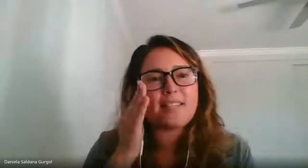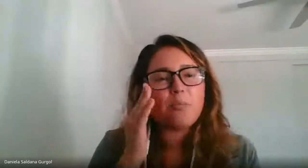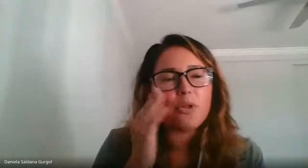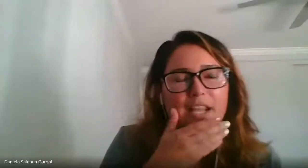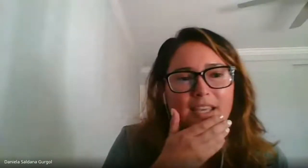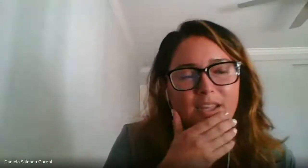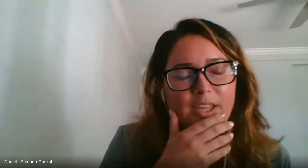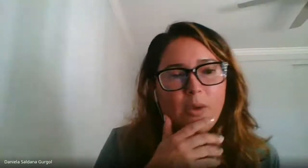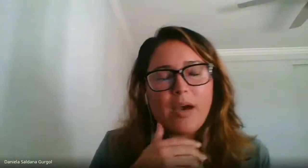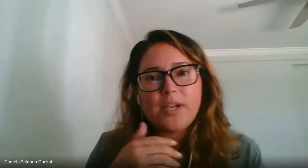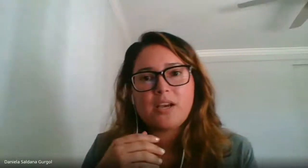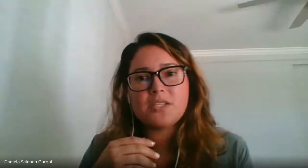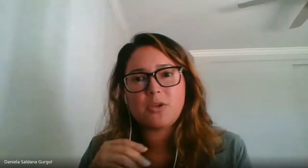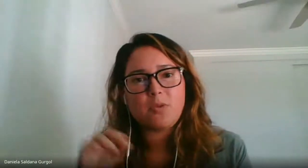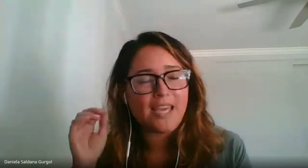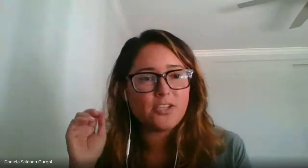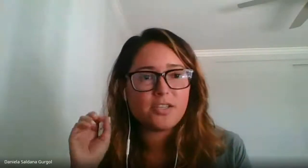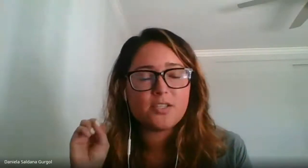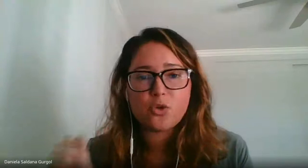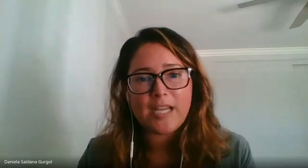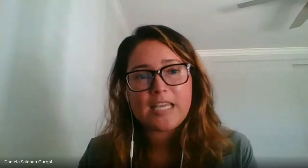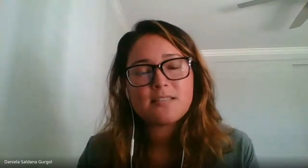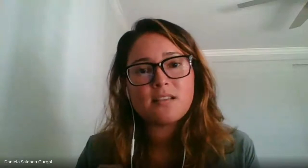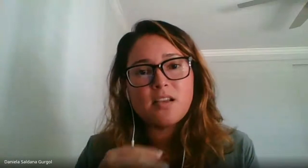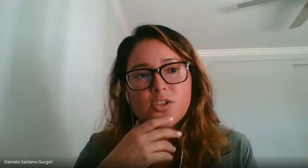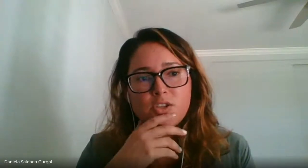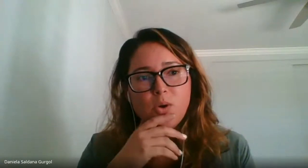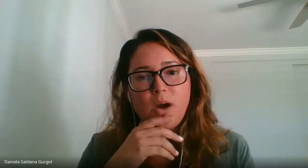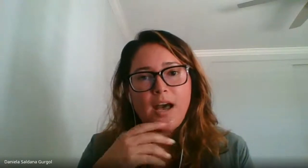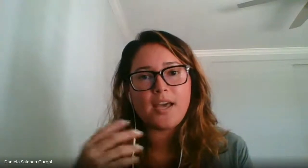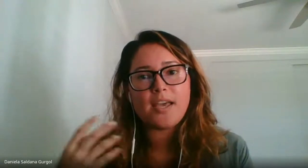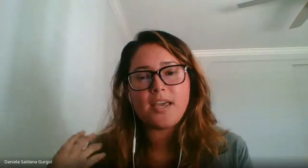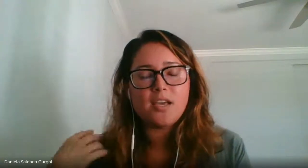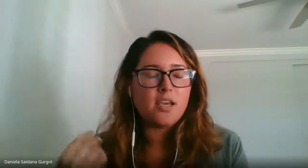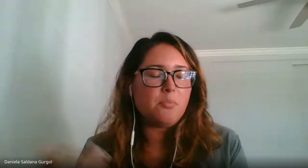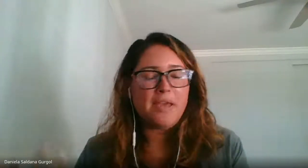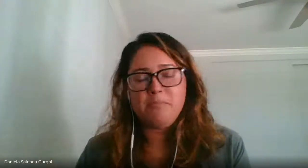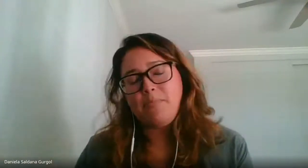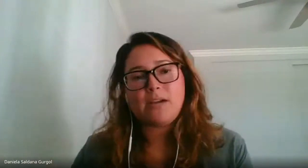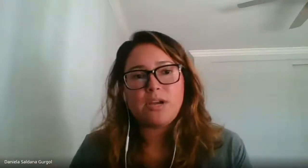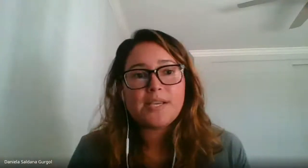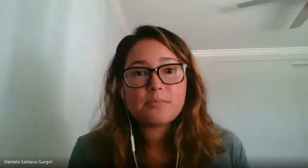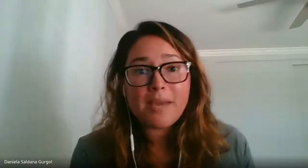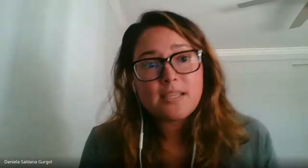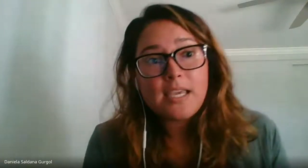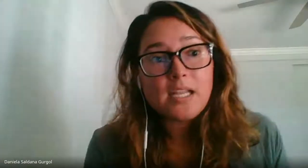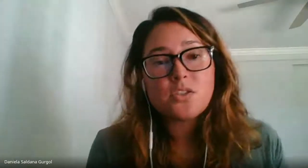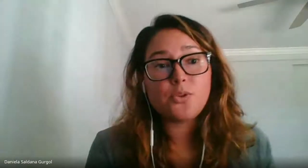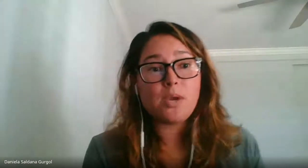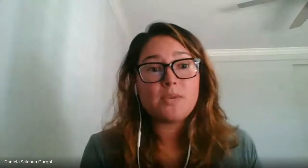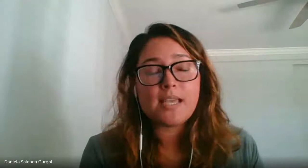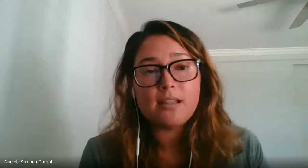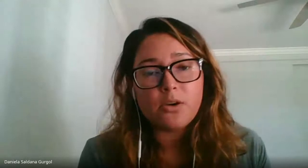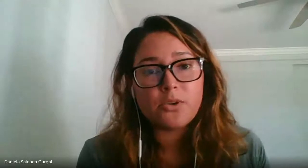One example that I can think about when it comes to communication is greetings. So my background is Mexican,